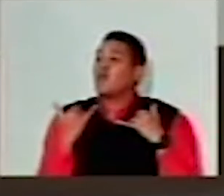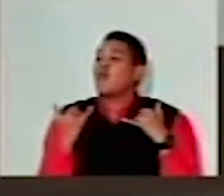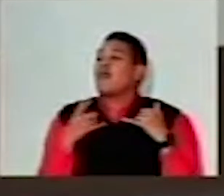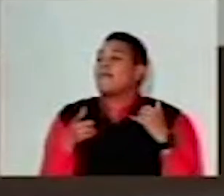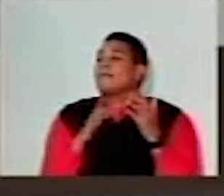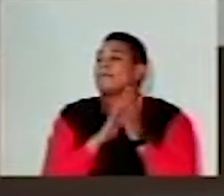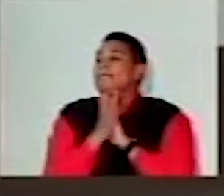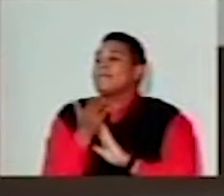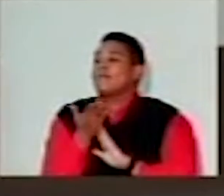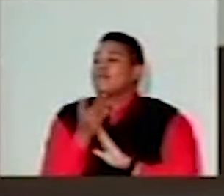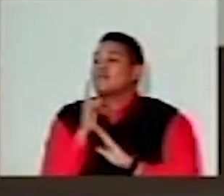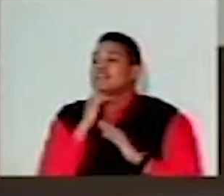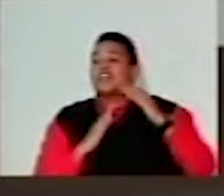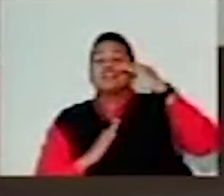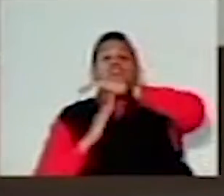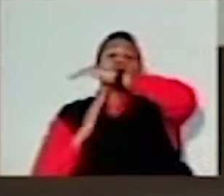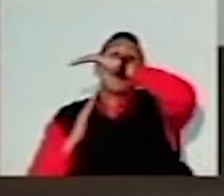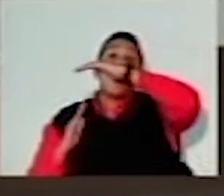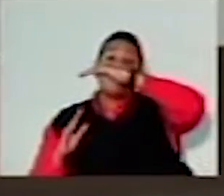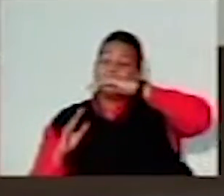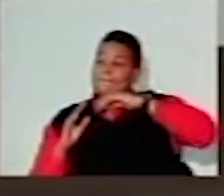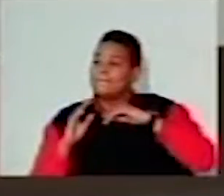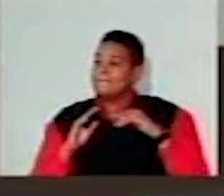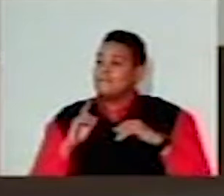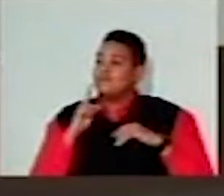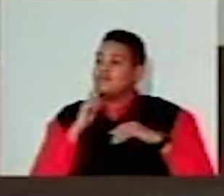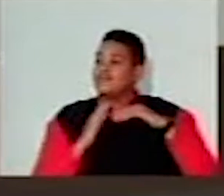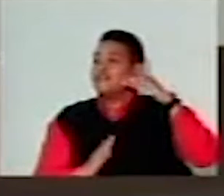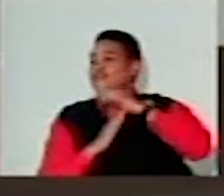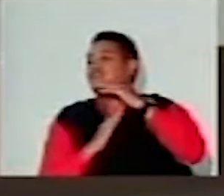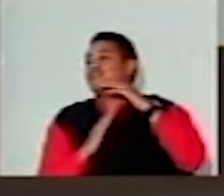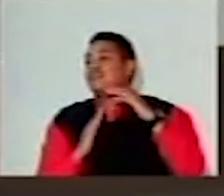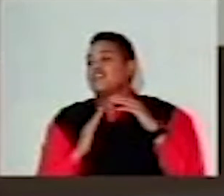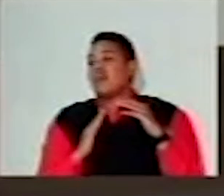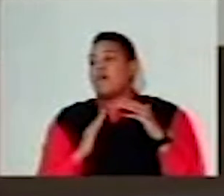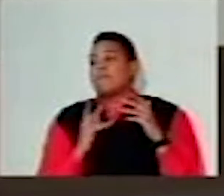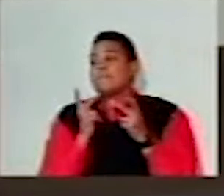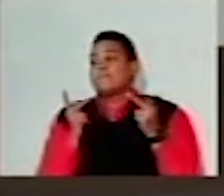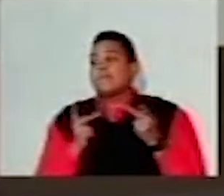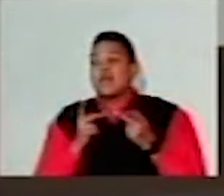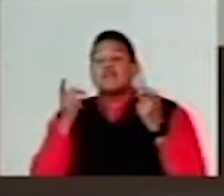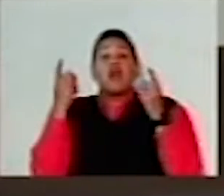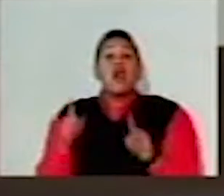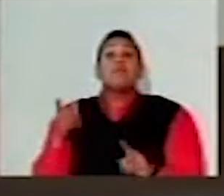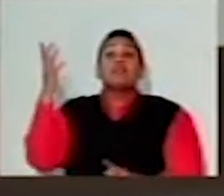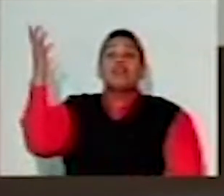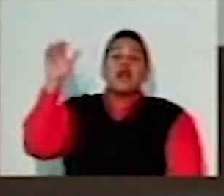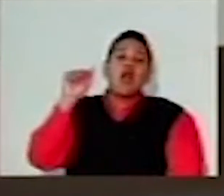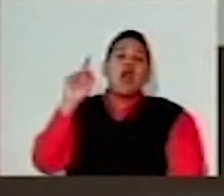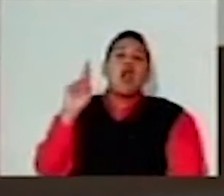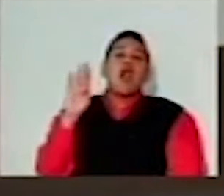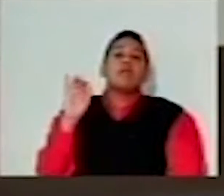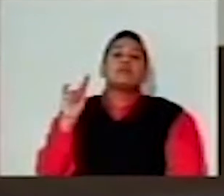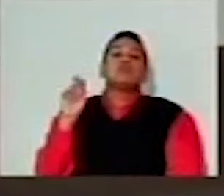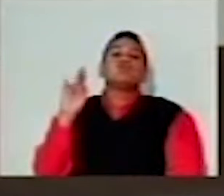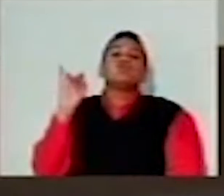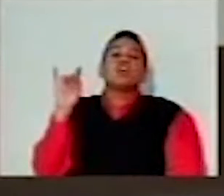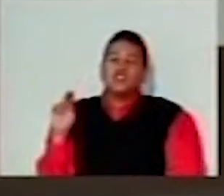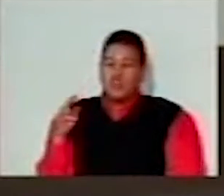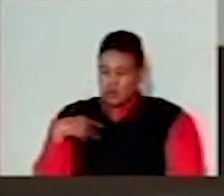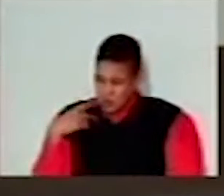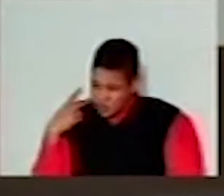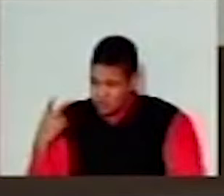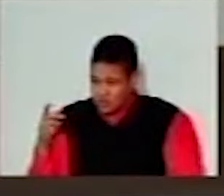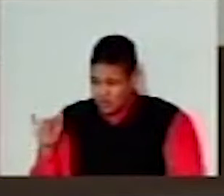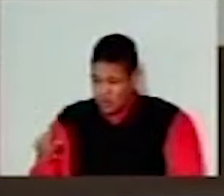now becoming the very top place for arbitration. And Mr. Speaker, we saw that